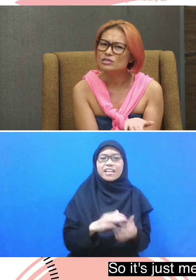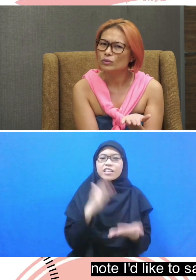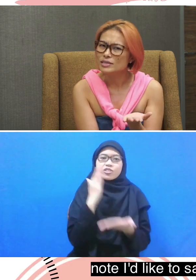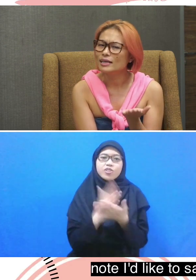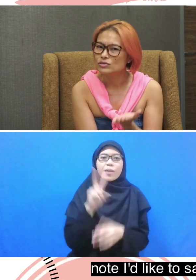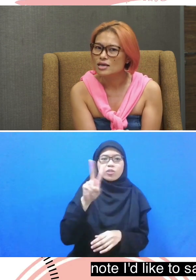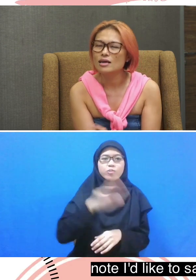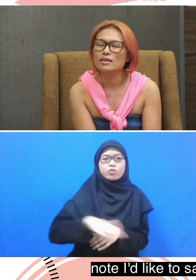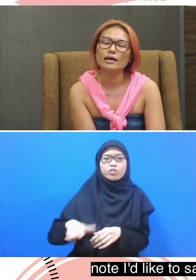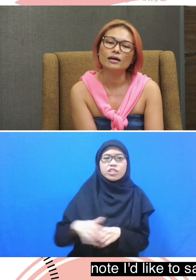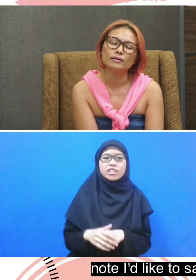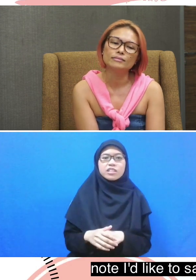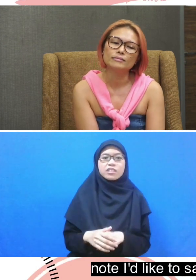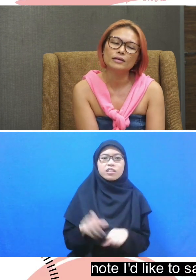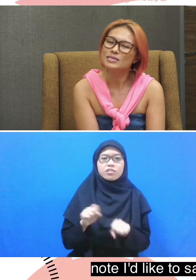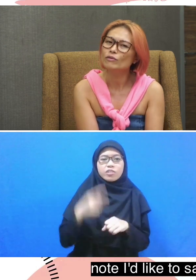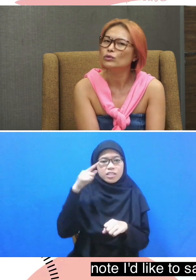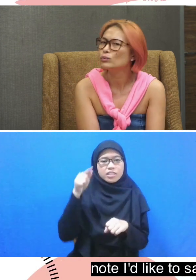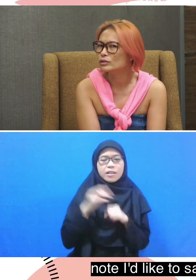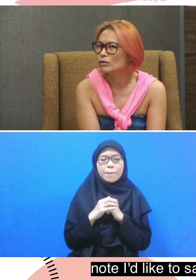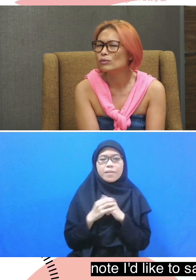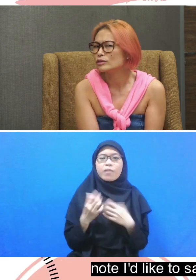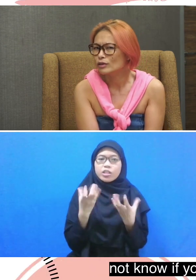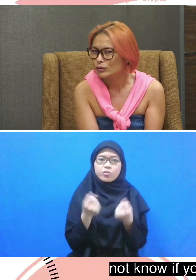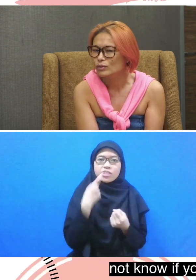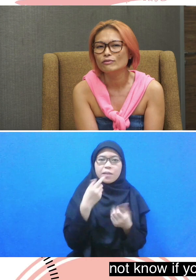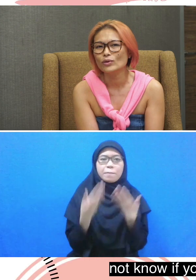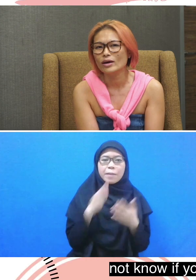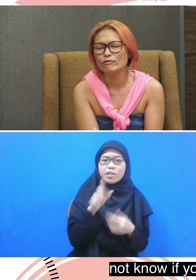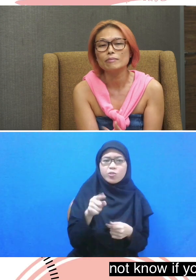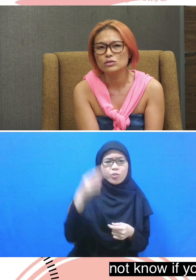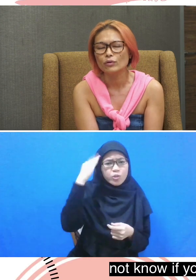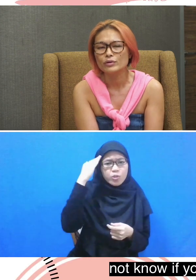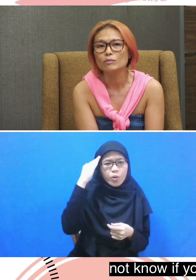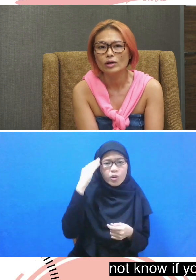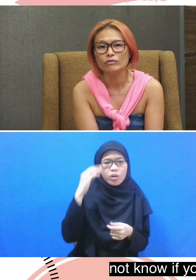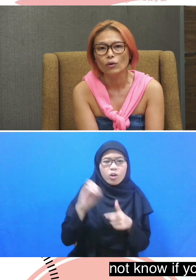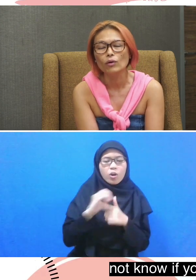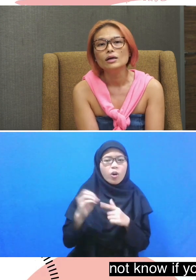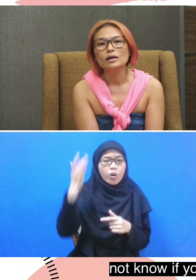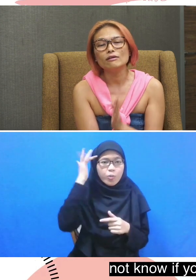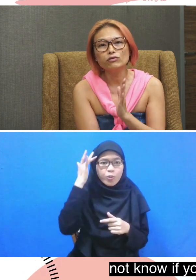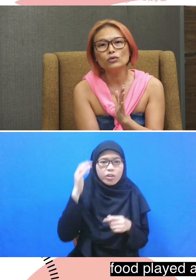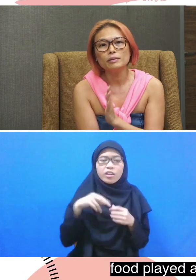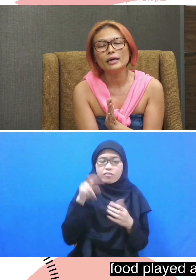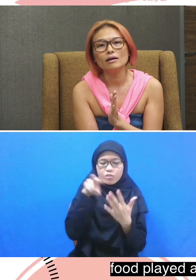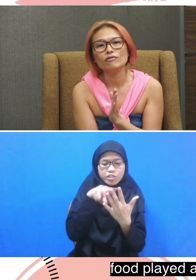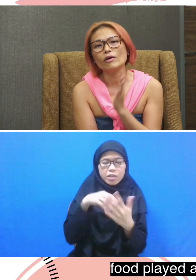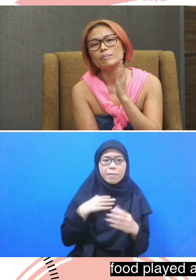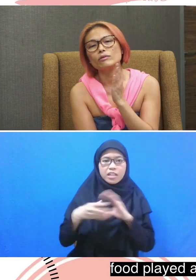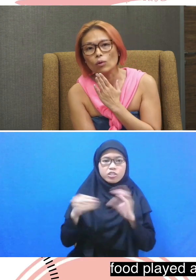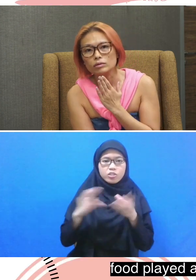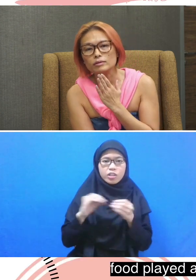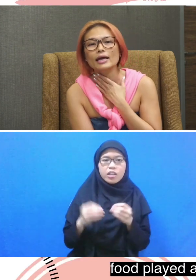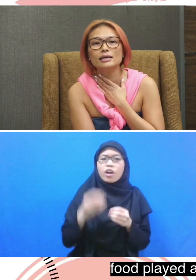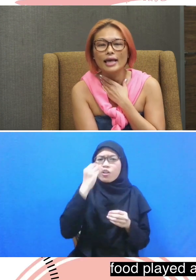on this note, I'd like to say that maybe some of you would know or would not know if you have read my story somewhere before, that food played a very